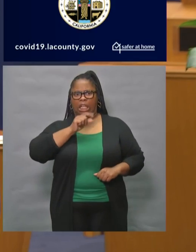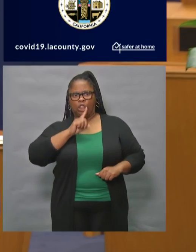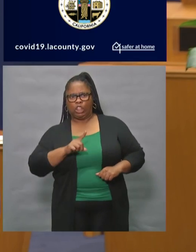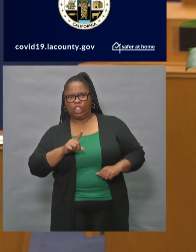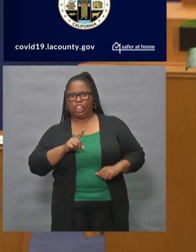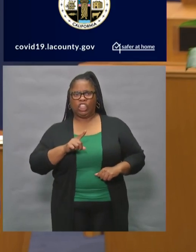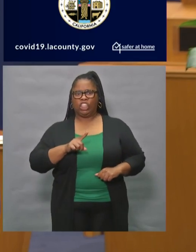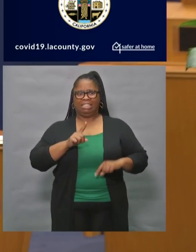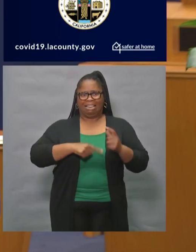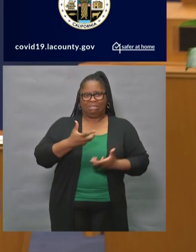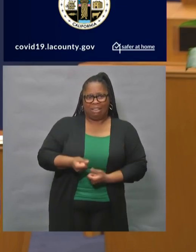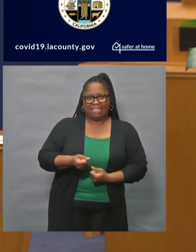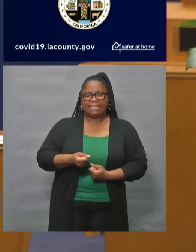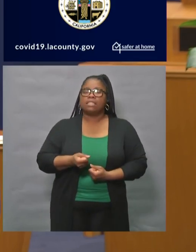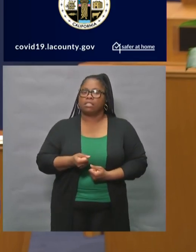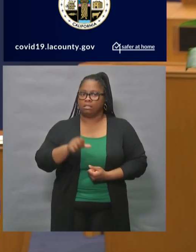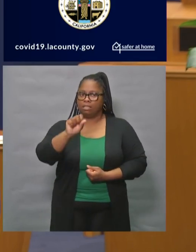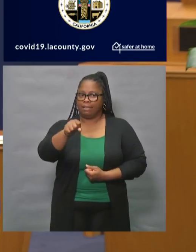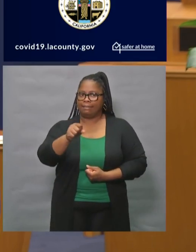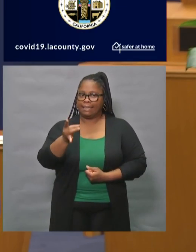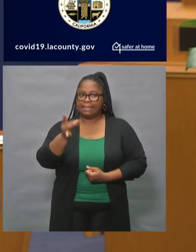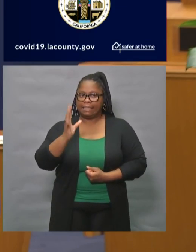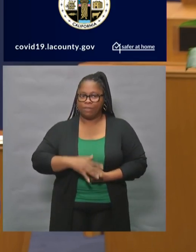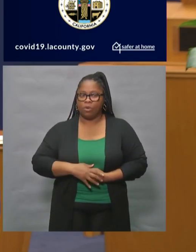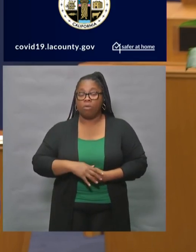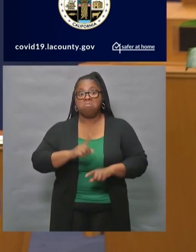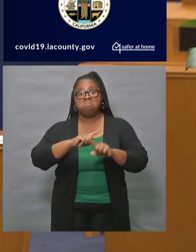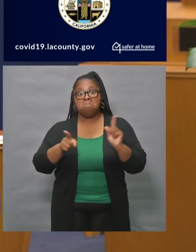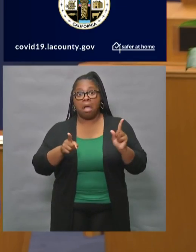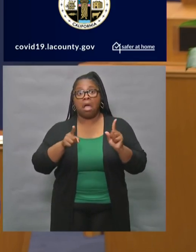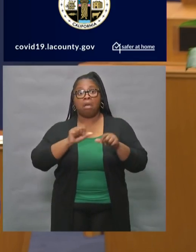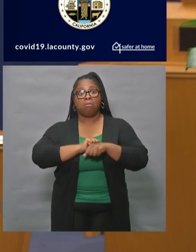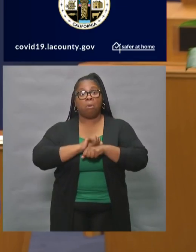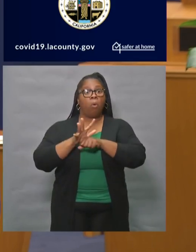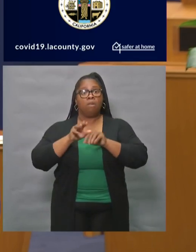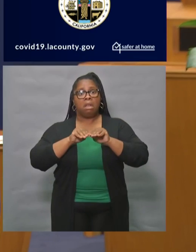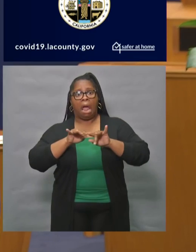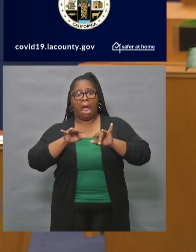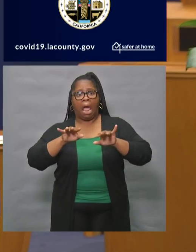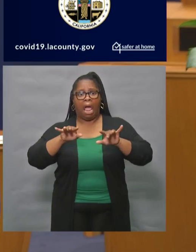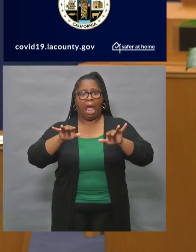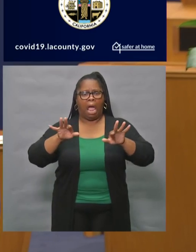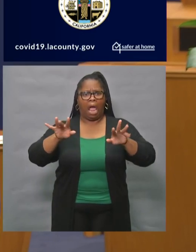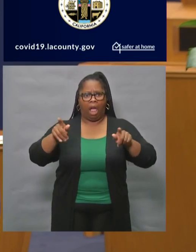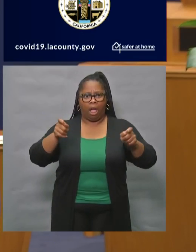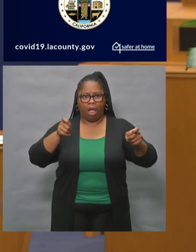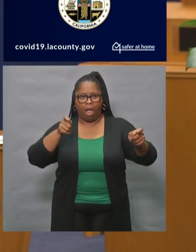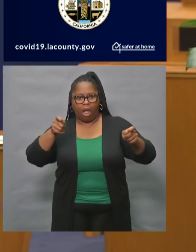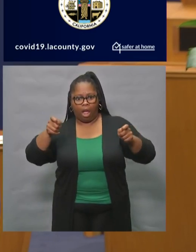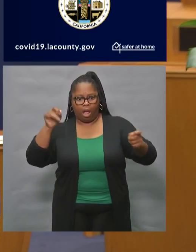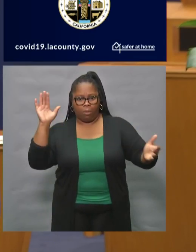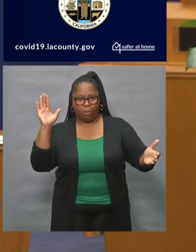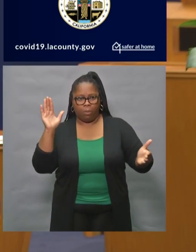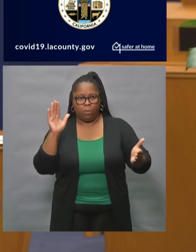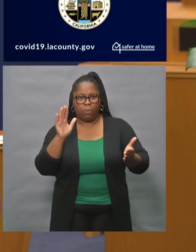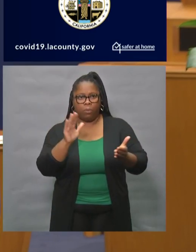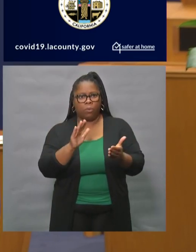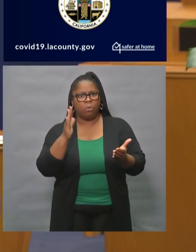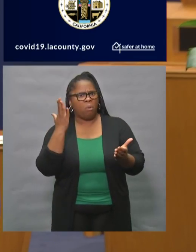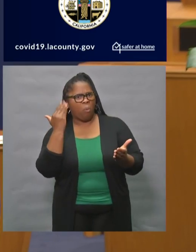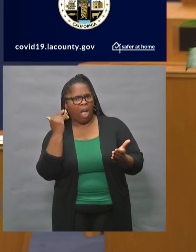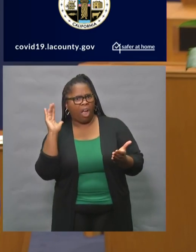do know that the slowing of the rate of spread of COVID-19 in the county is because of your efforts, and again, I'm grateful. So we do